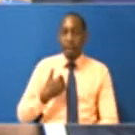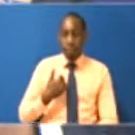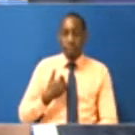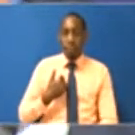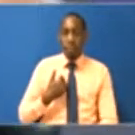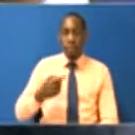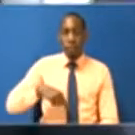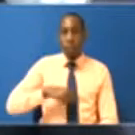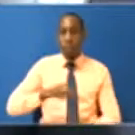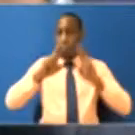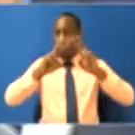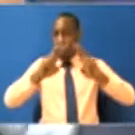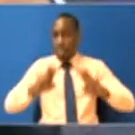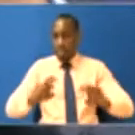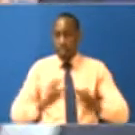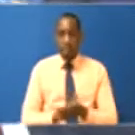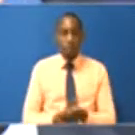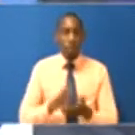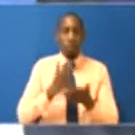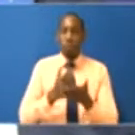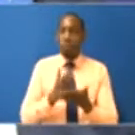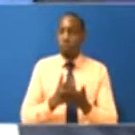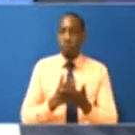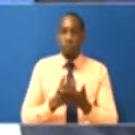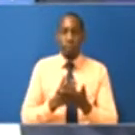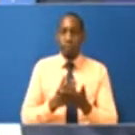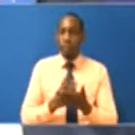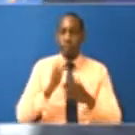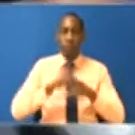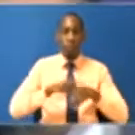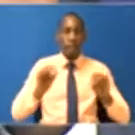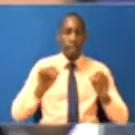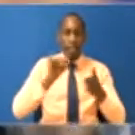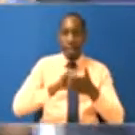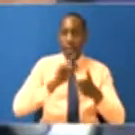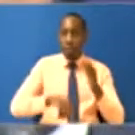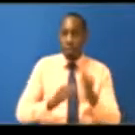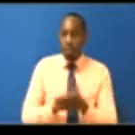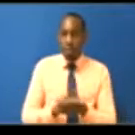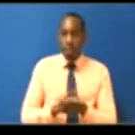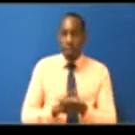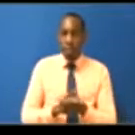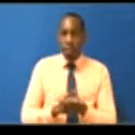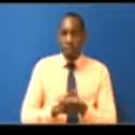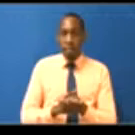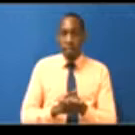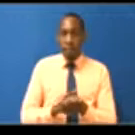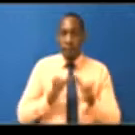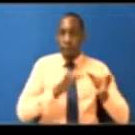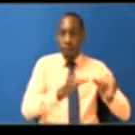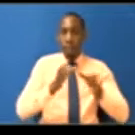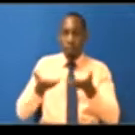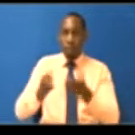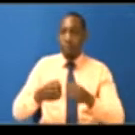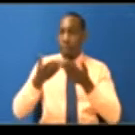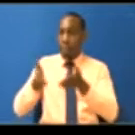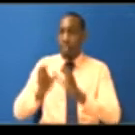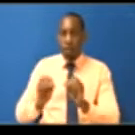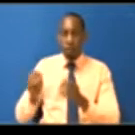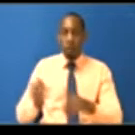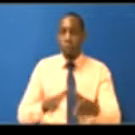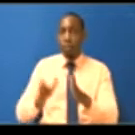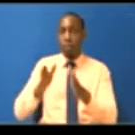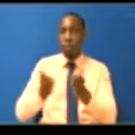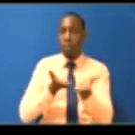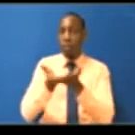for it is extremely unfortunate that the powers that be never gave him an